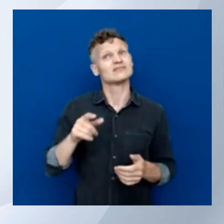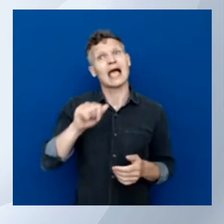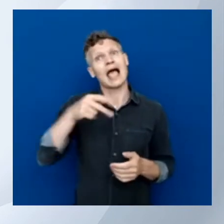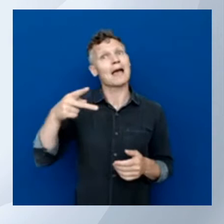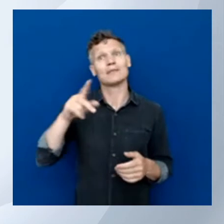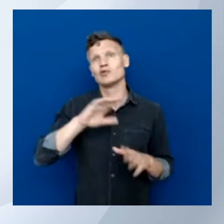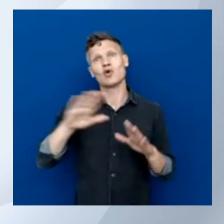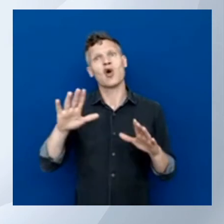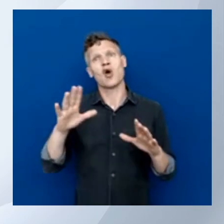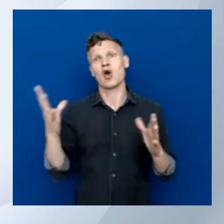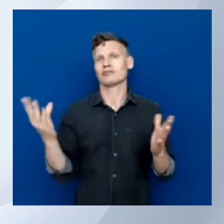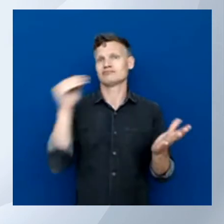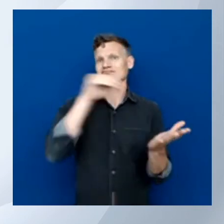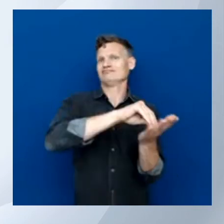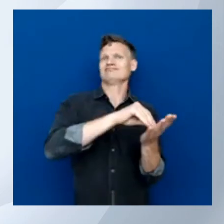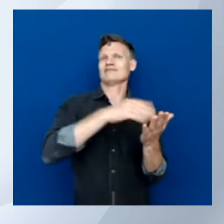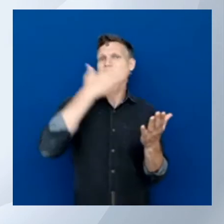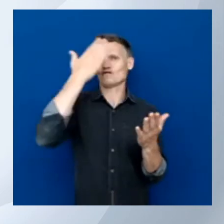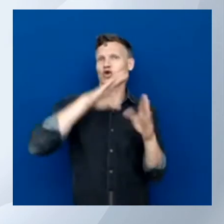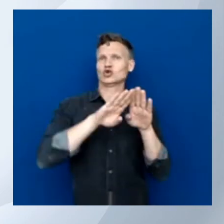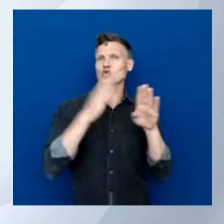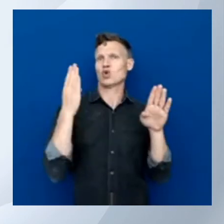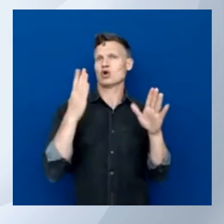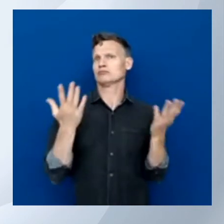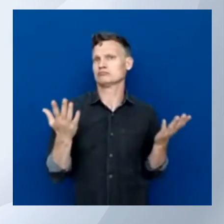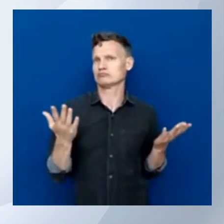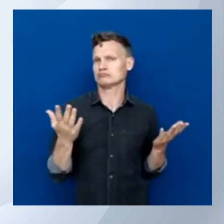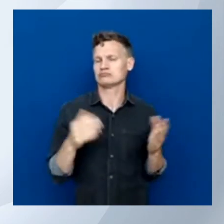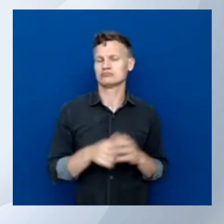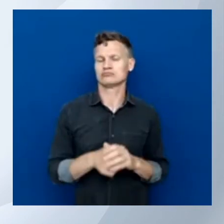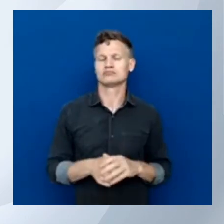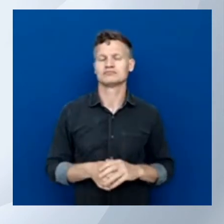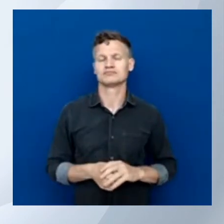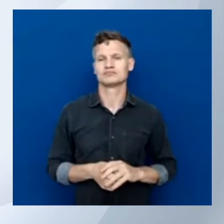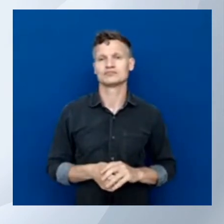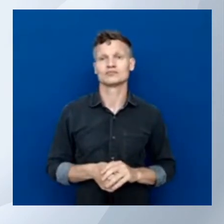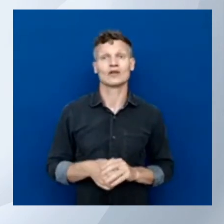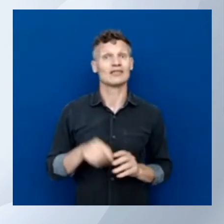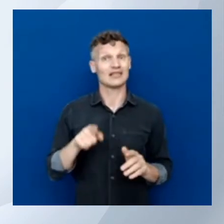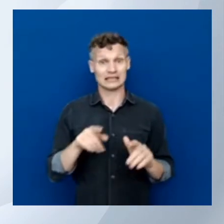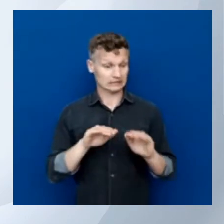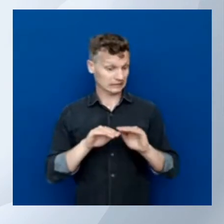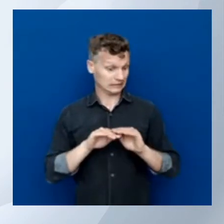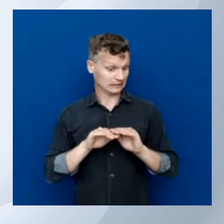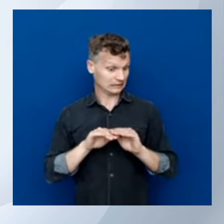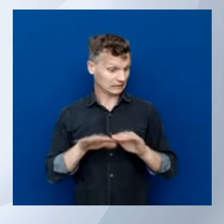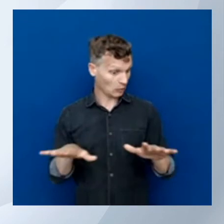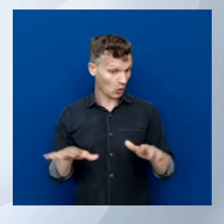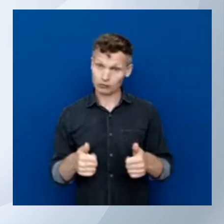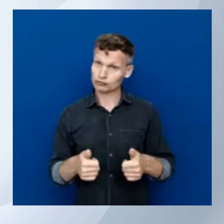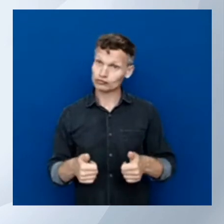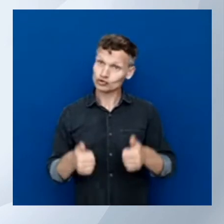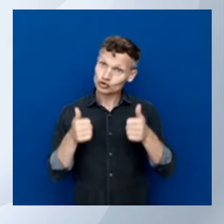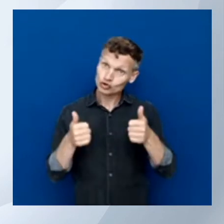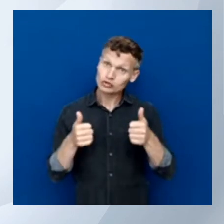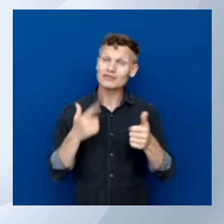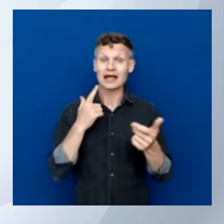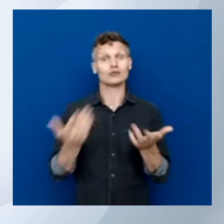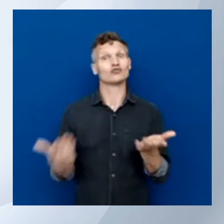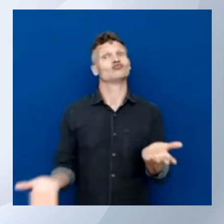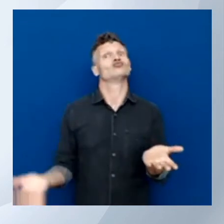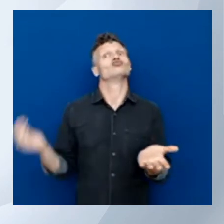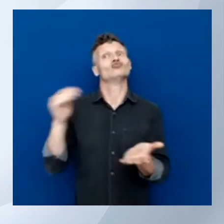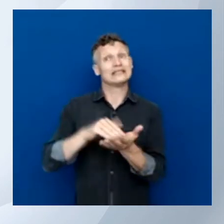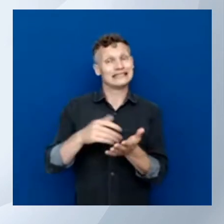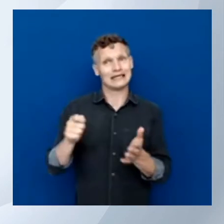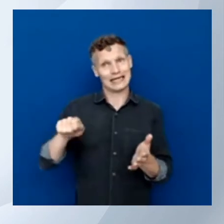there. And then finally, when that deploys successful, we re-enable it, and off you go. The same applies to the UK South one.